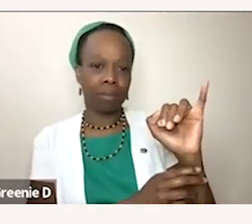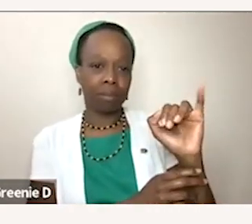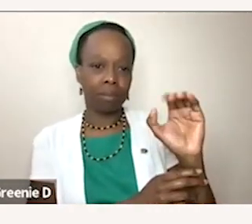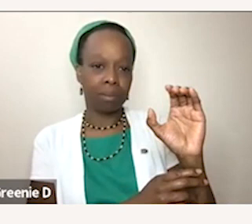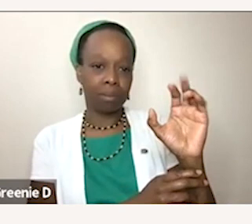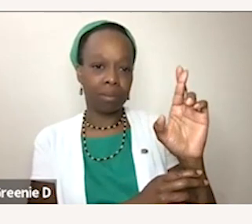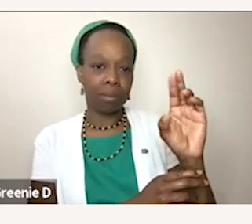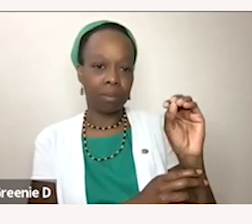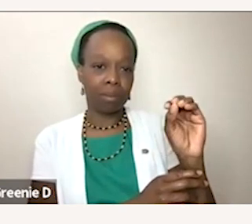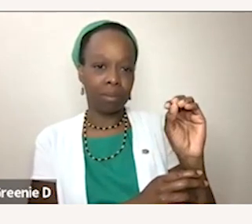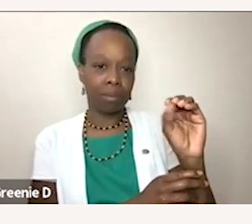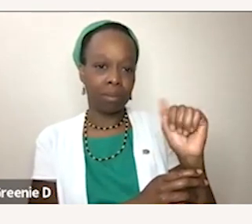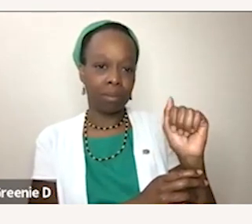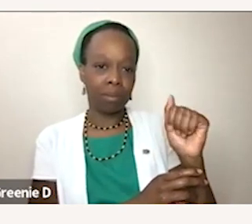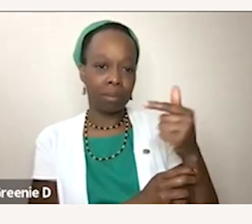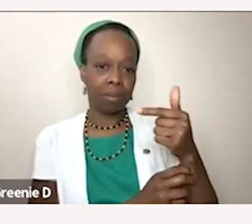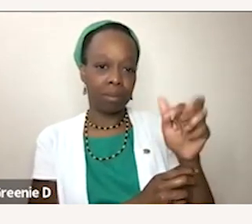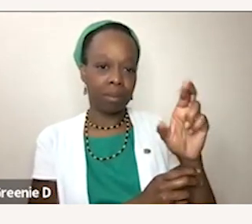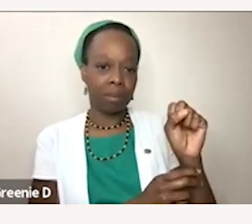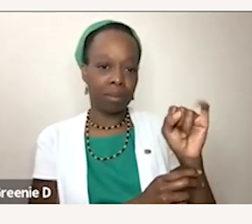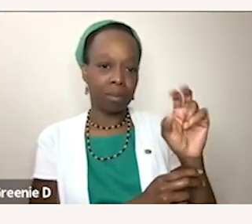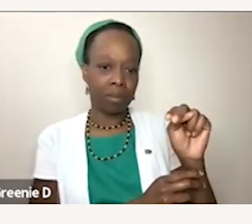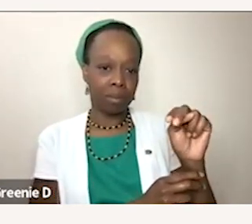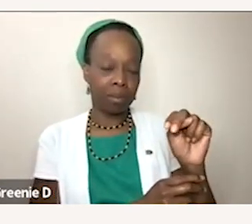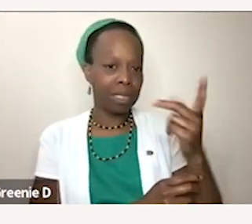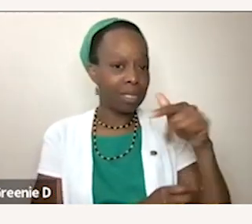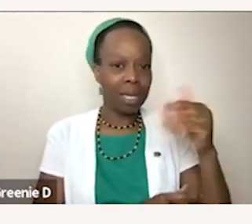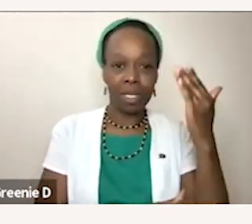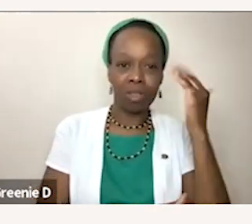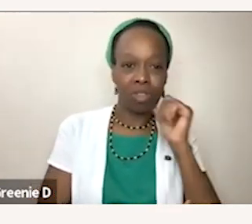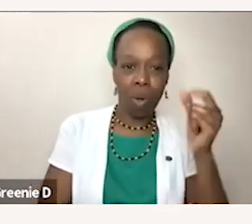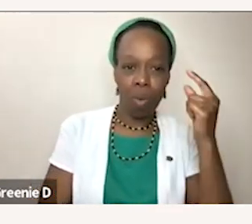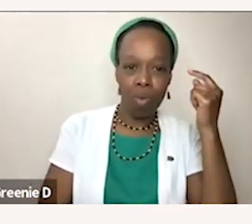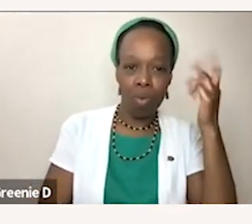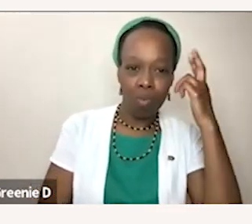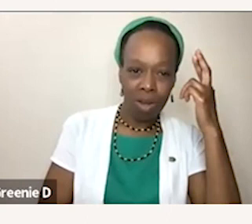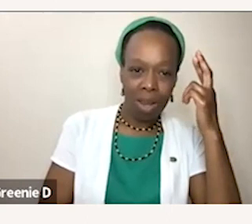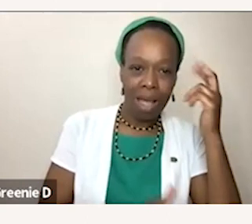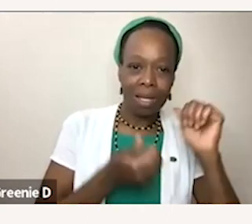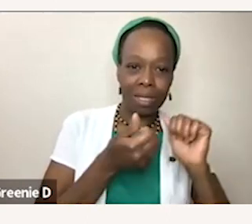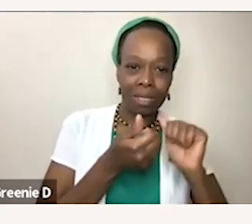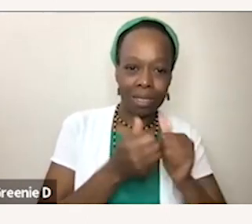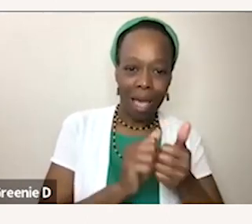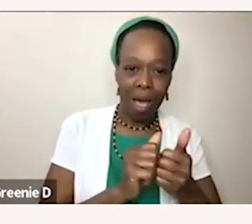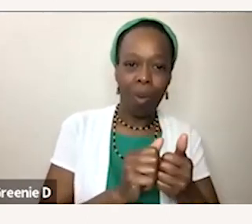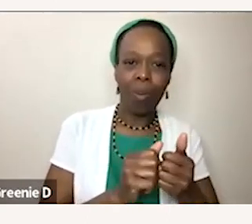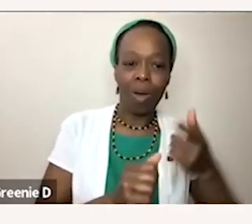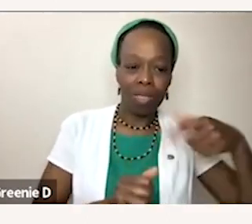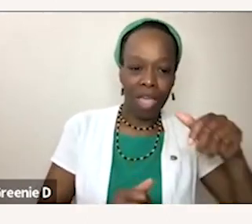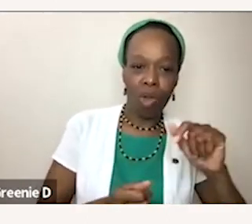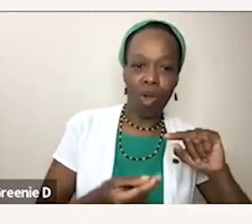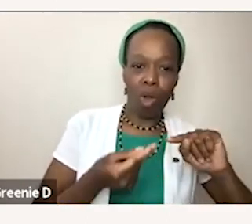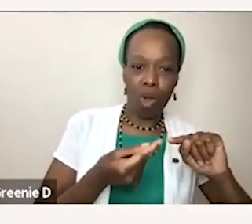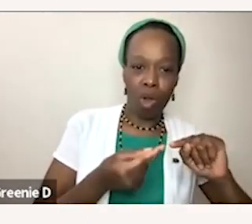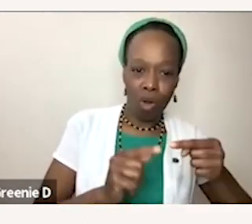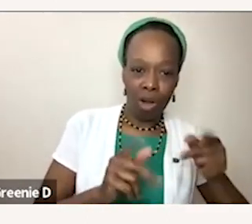language, most people don't know the hurt that they're causing and would hopefully not want to do it if